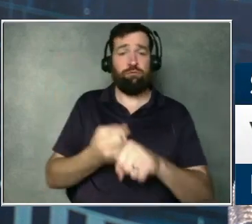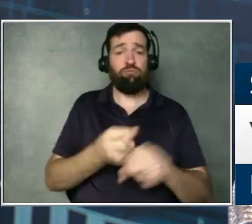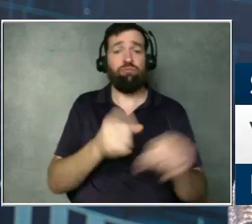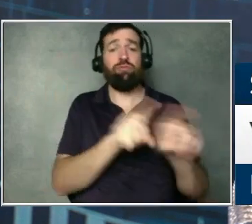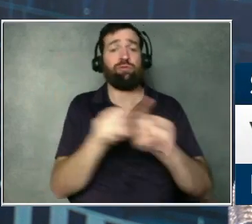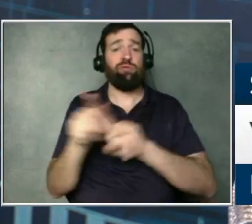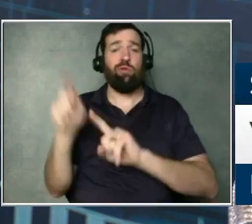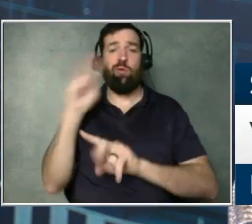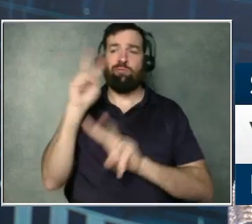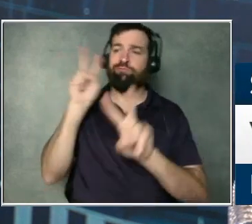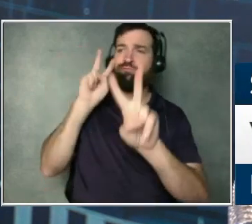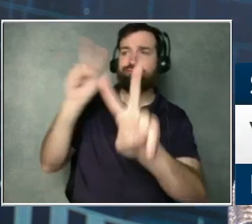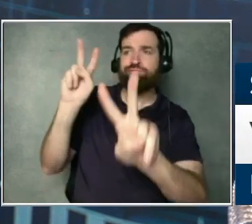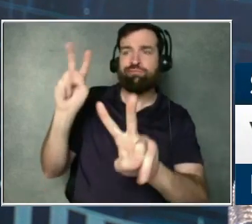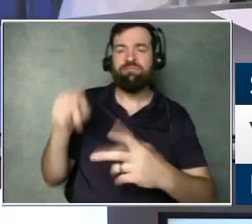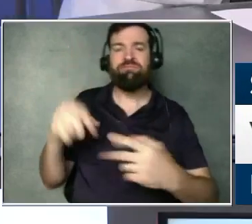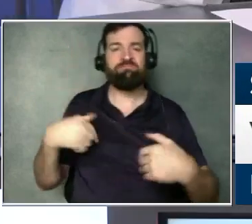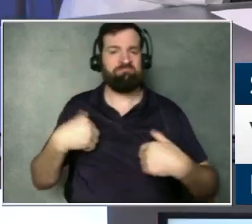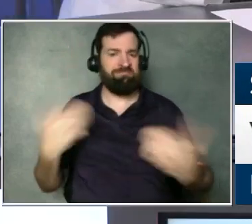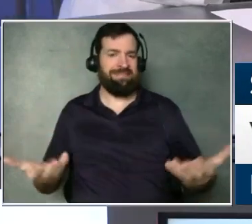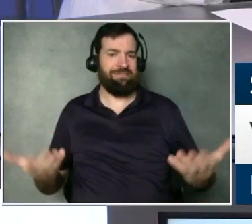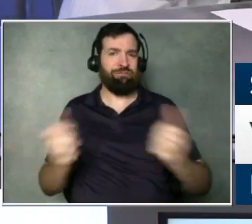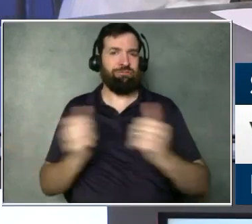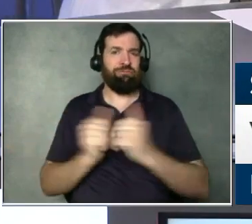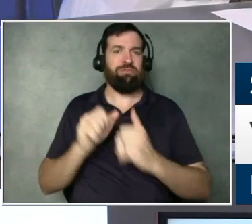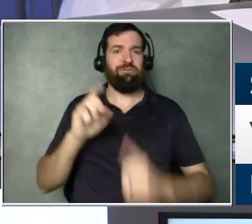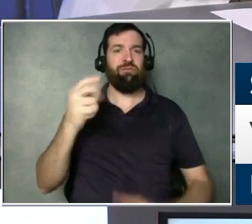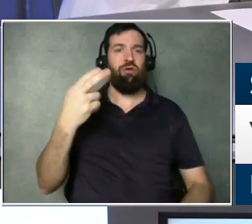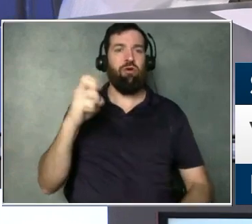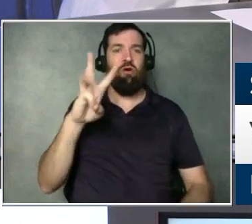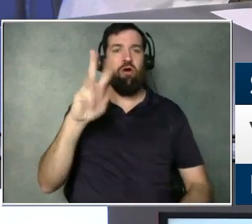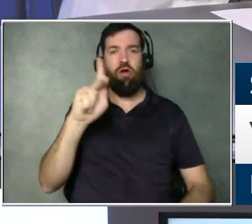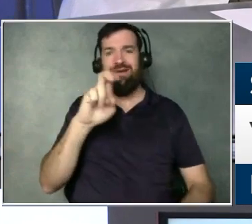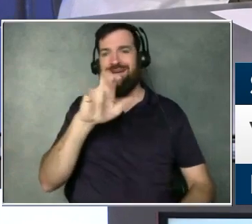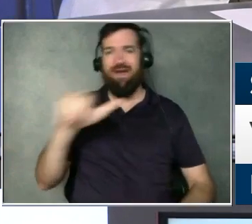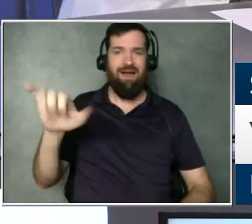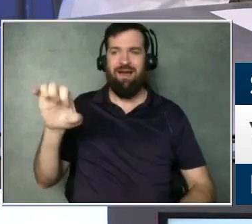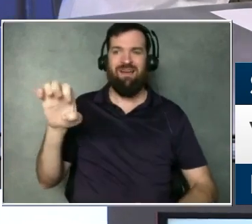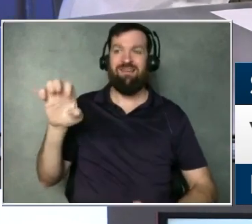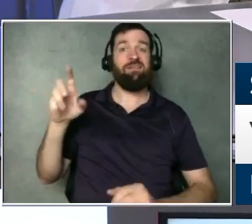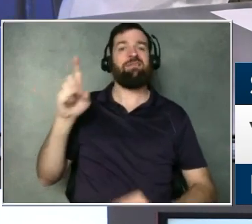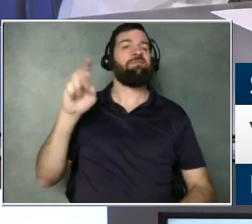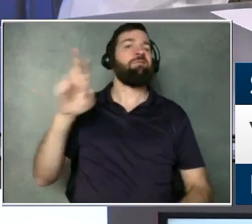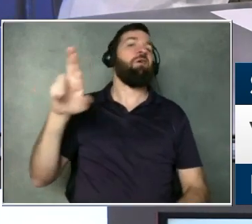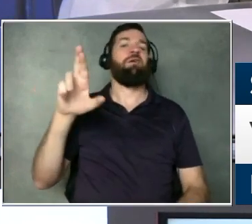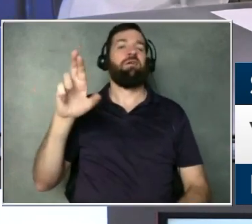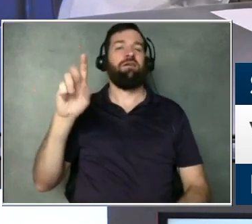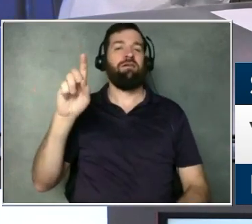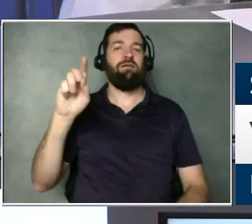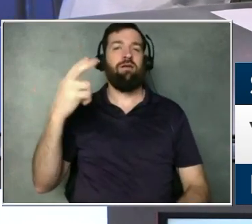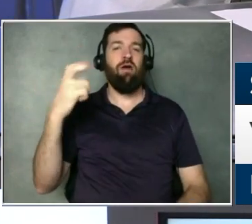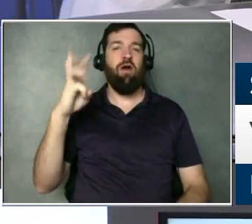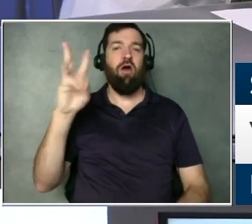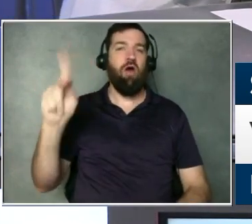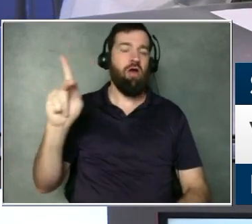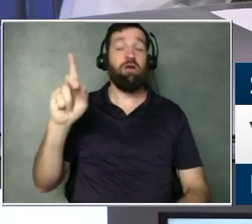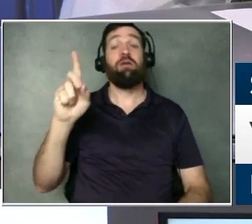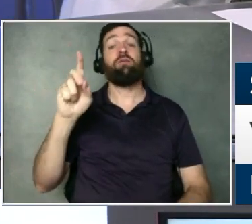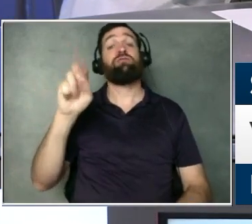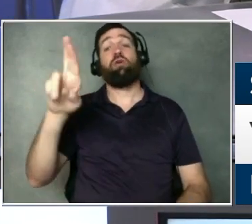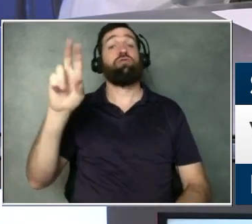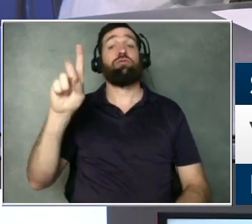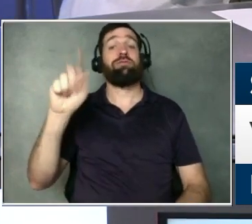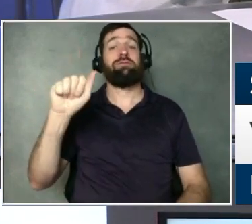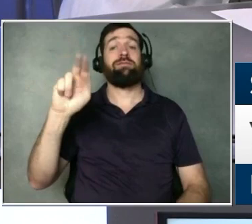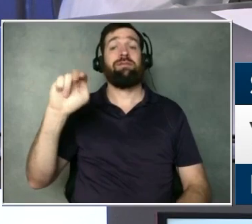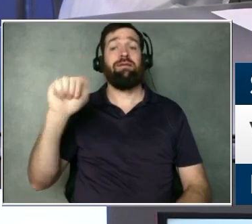eye on the future. I'm sitting here with Hawkeye, also known as Doc Hawk, also known as Dr. Dana Hawkinson. By the way, nobody calls